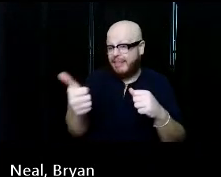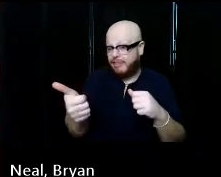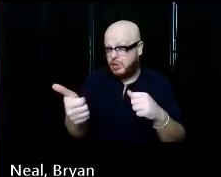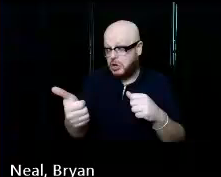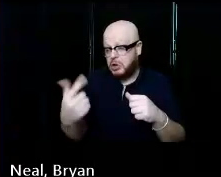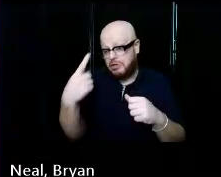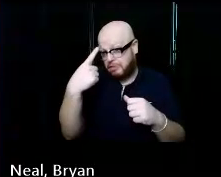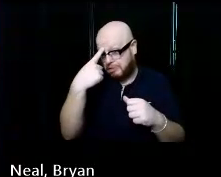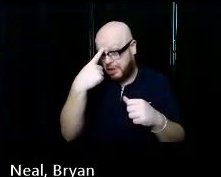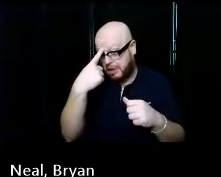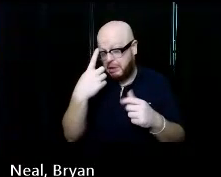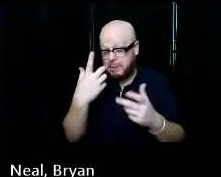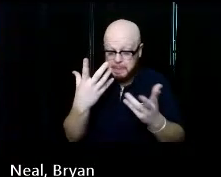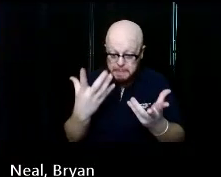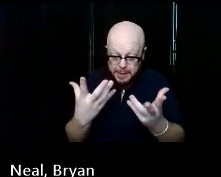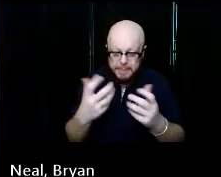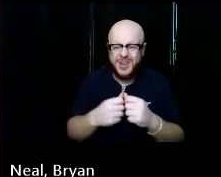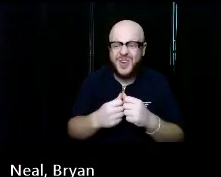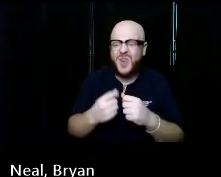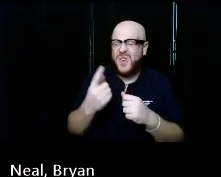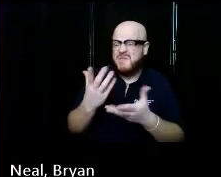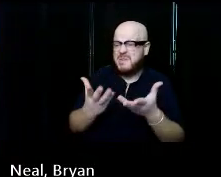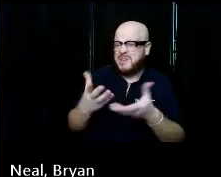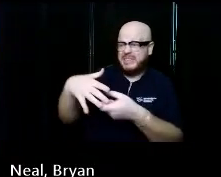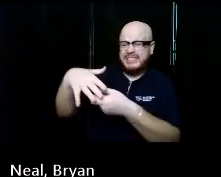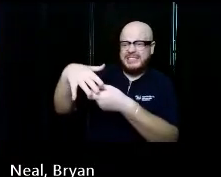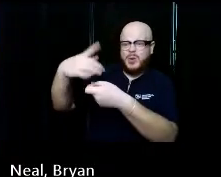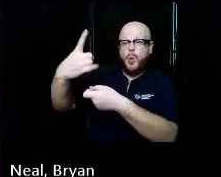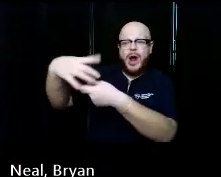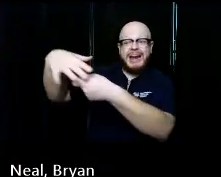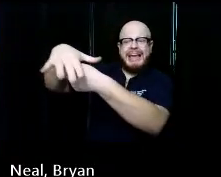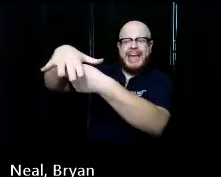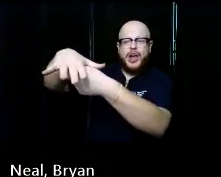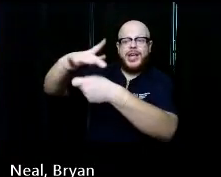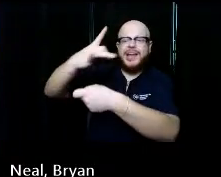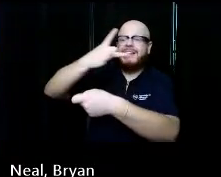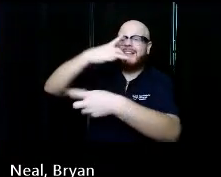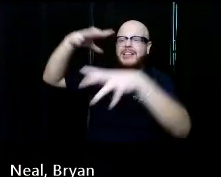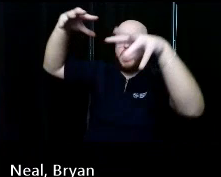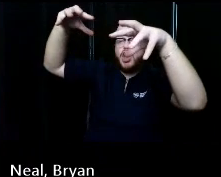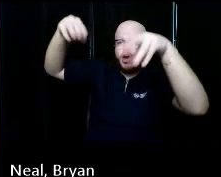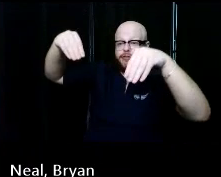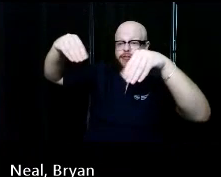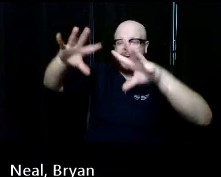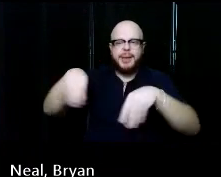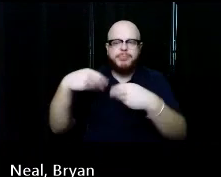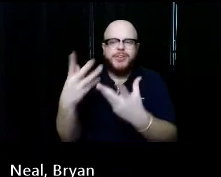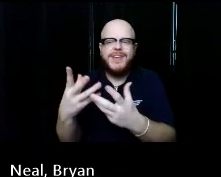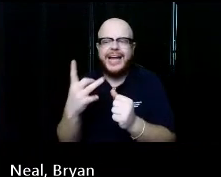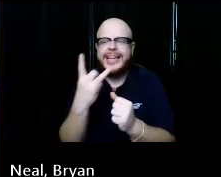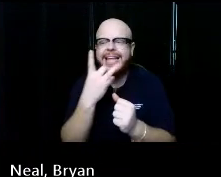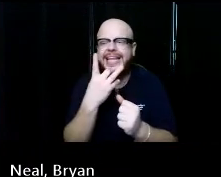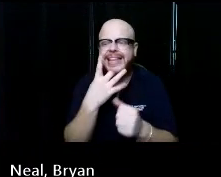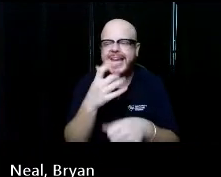in certain areas and then offer task lighting to offset that being turned off? Could you look at